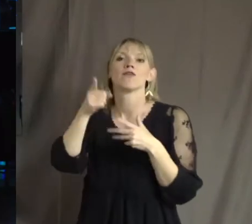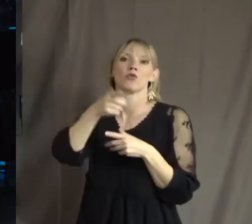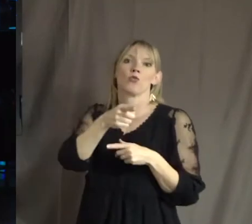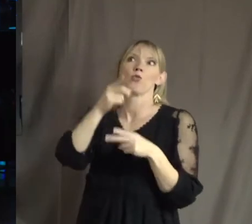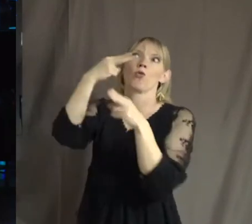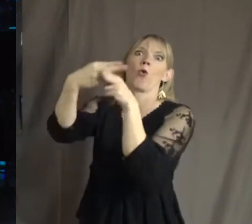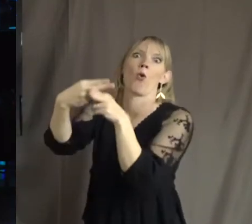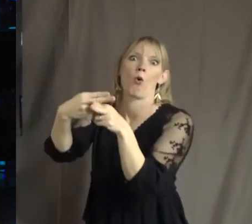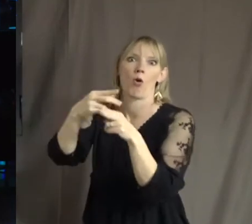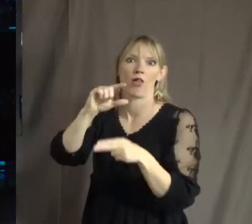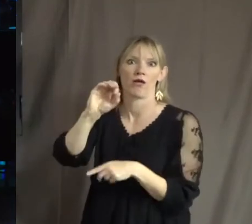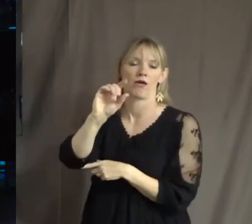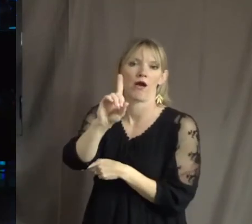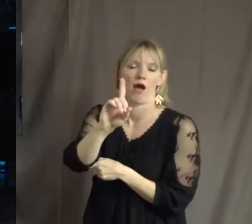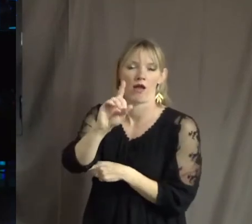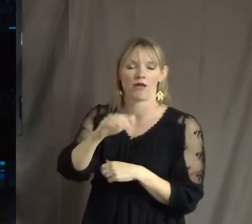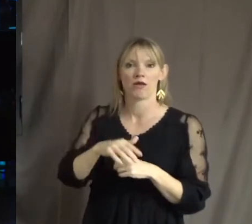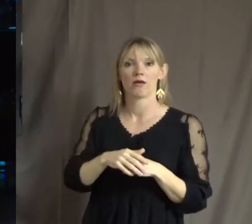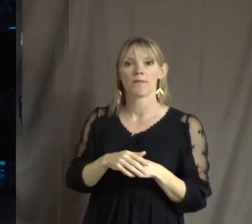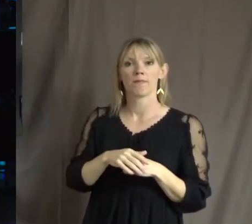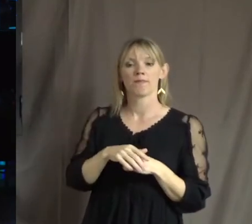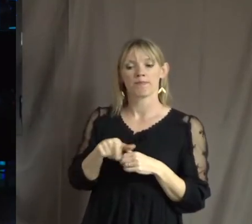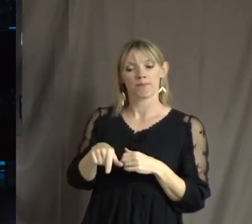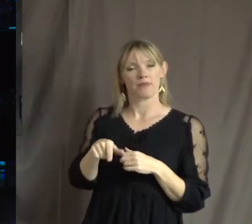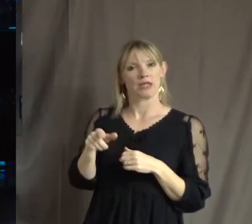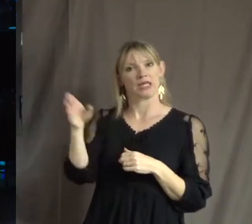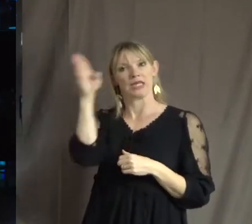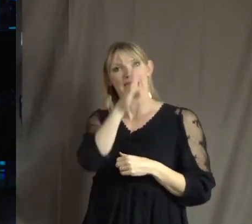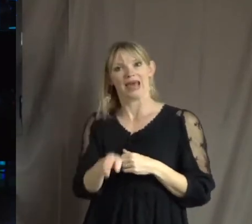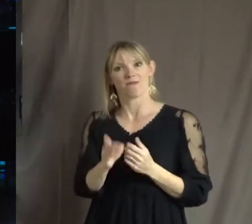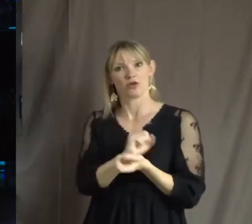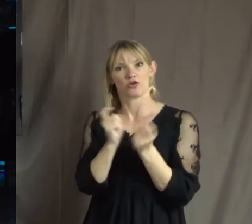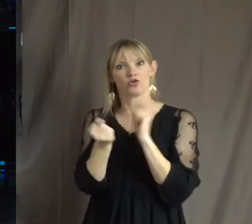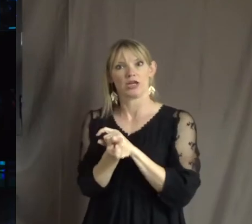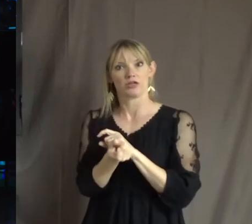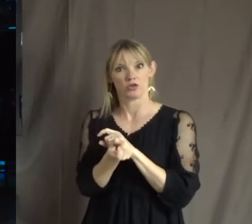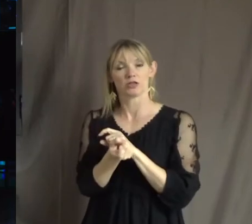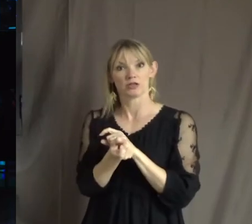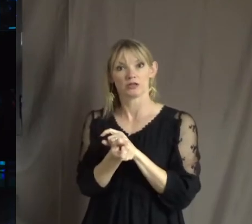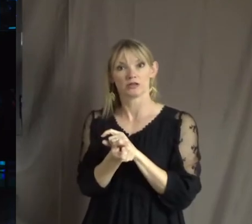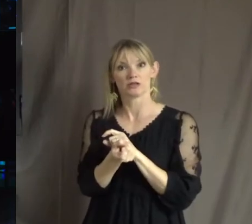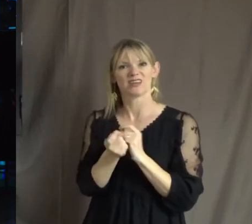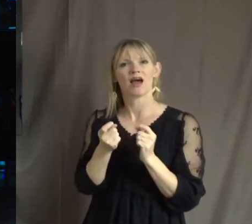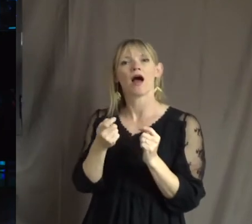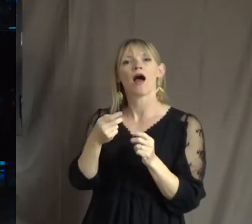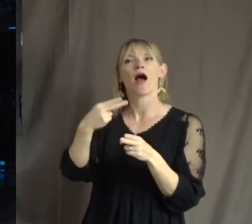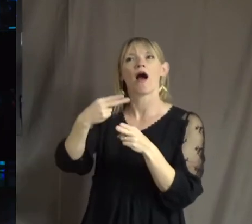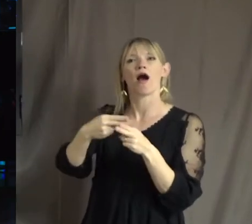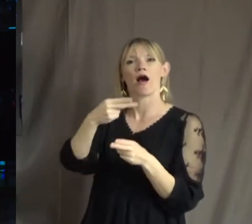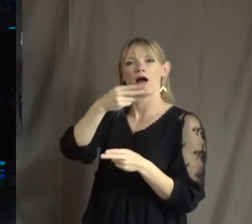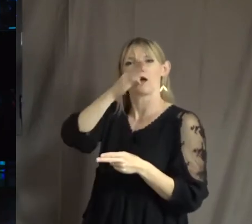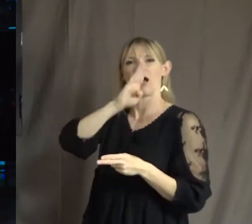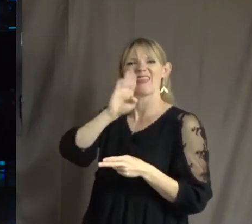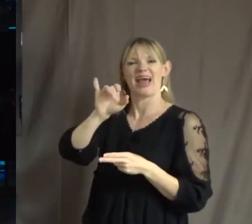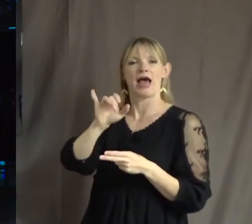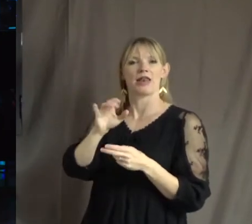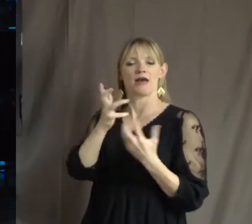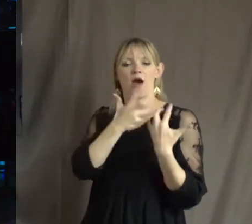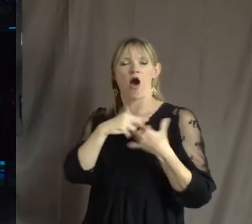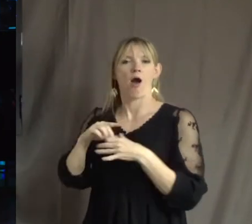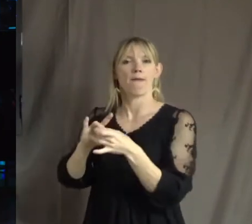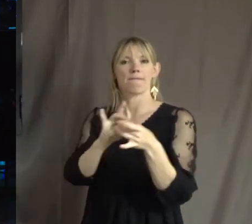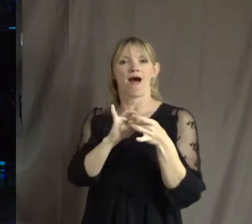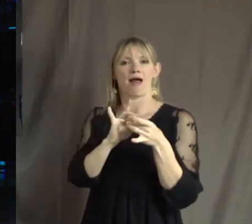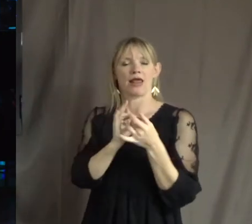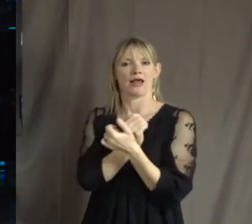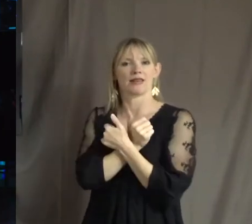God as, that which never changes. And I like to refer to God as that harmonic love that is present